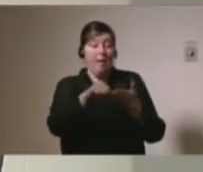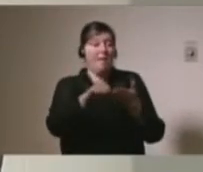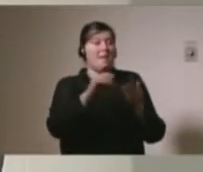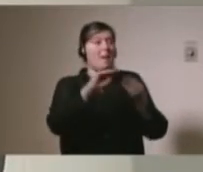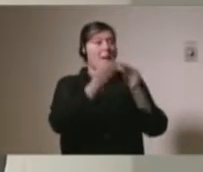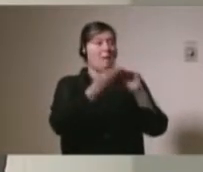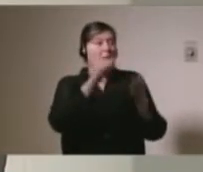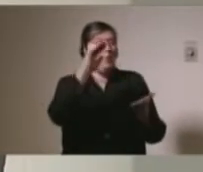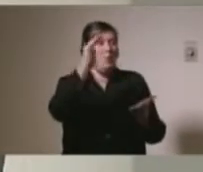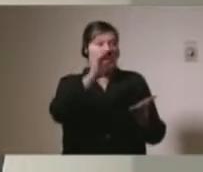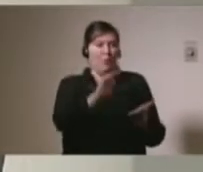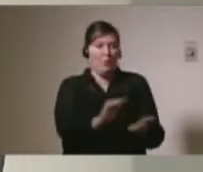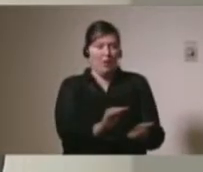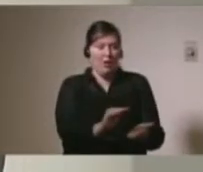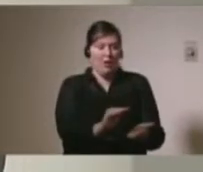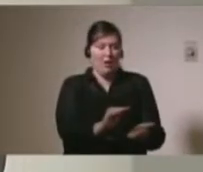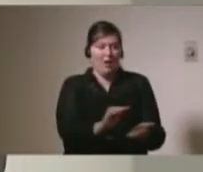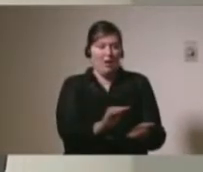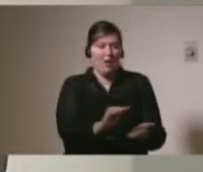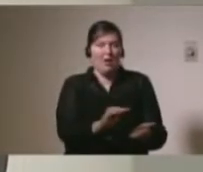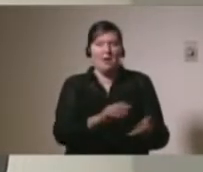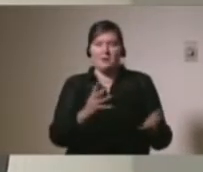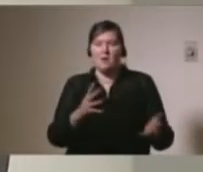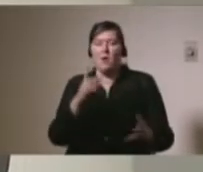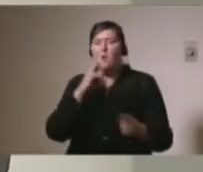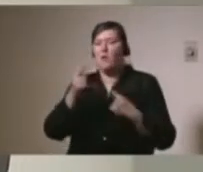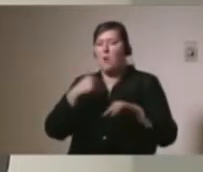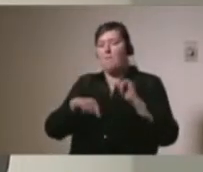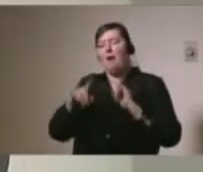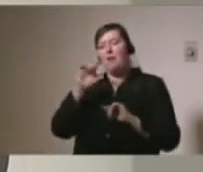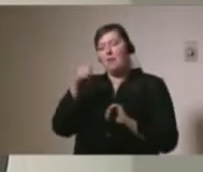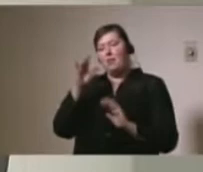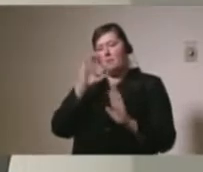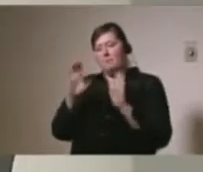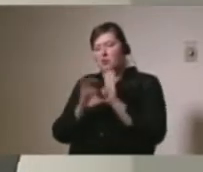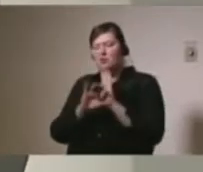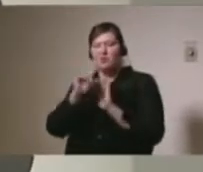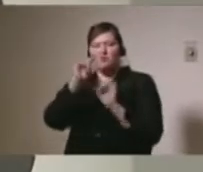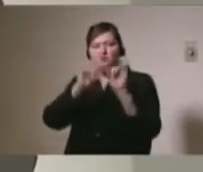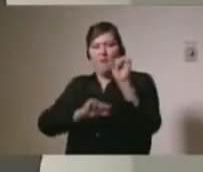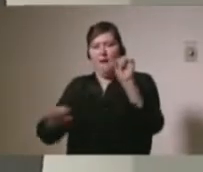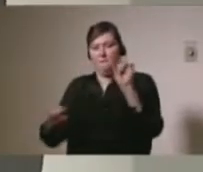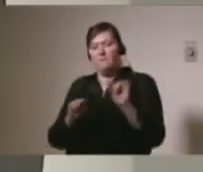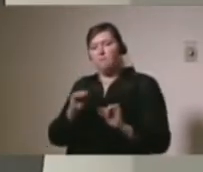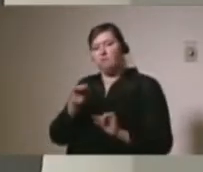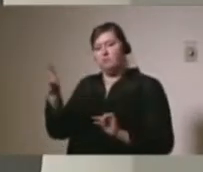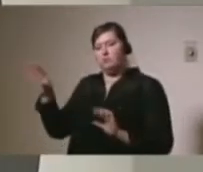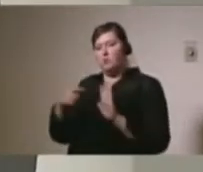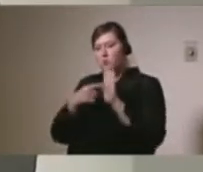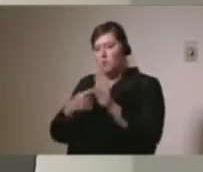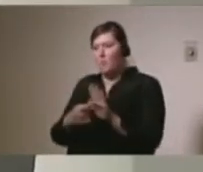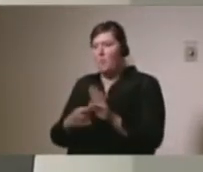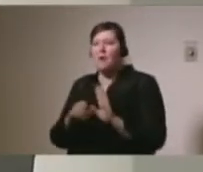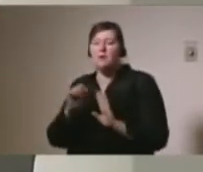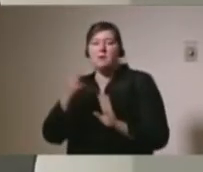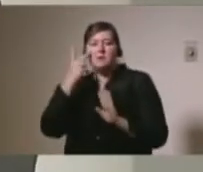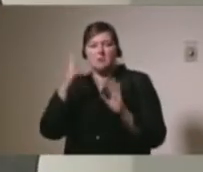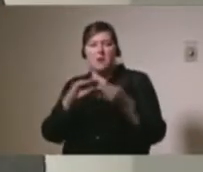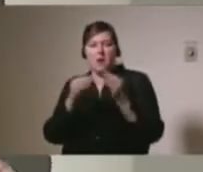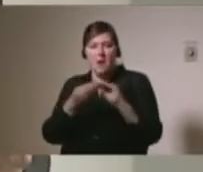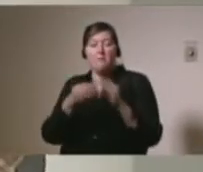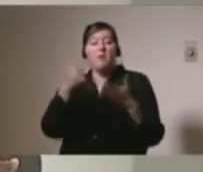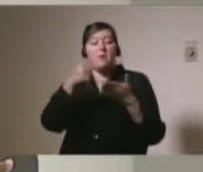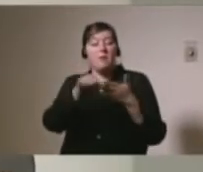the diminishing brand. And I'll go back to make it. There you go. So there's a diminishing mail